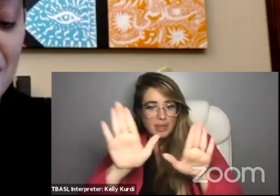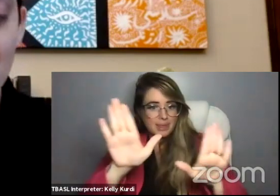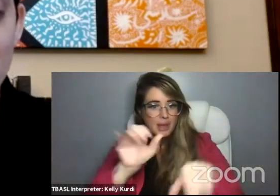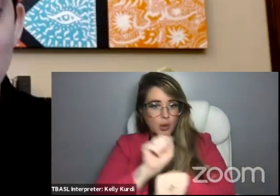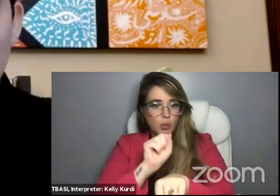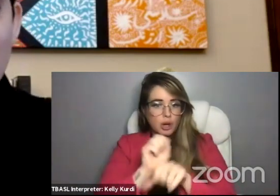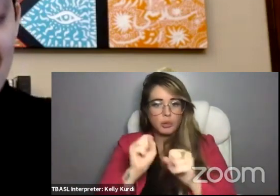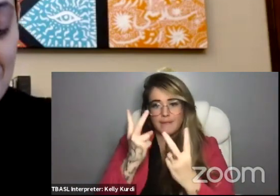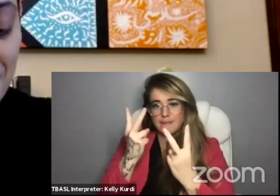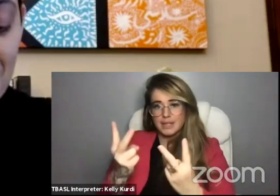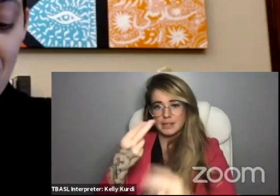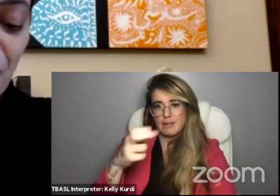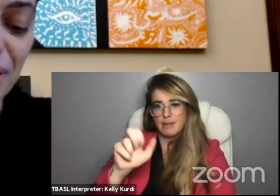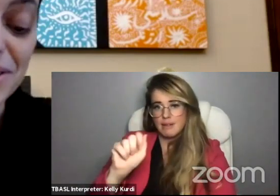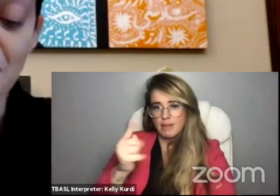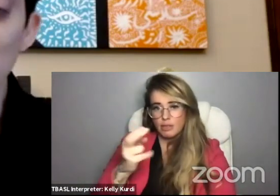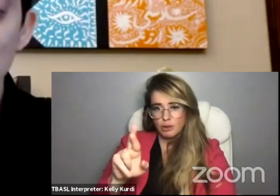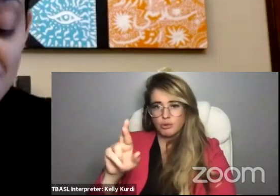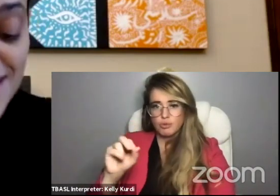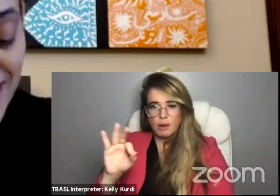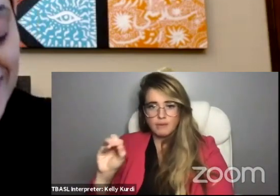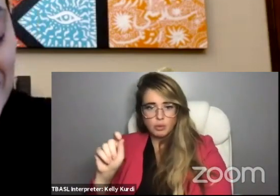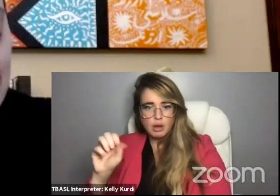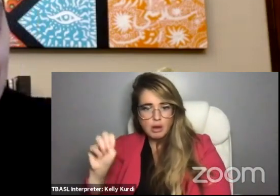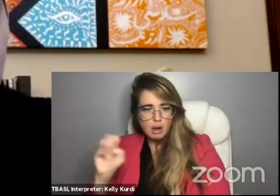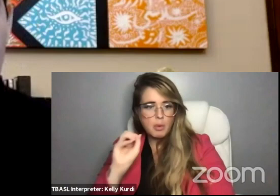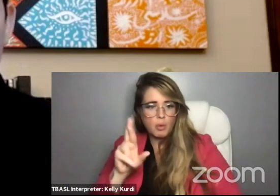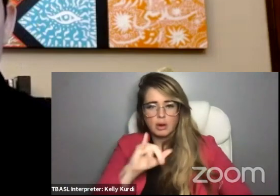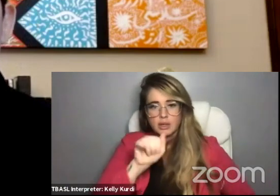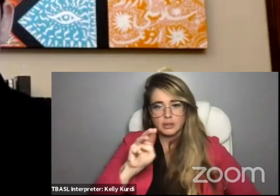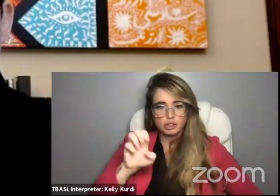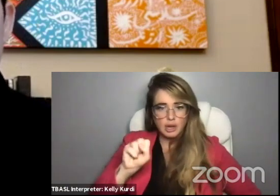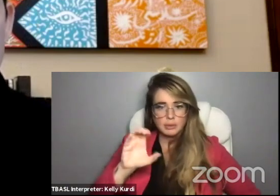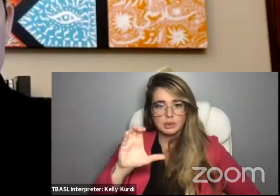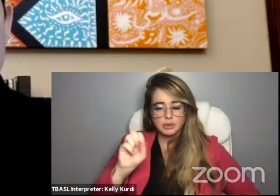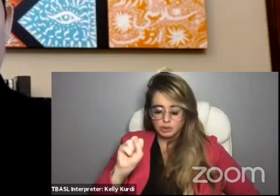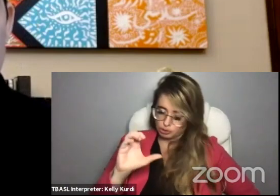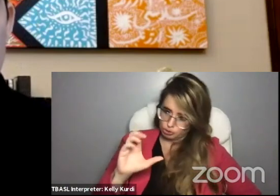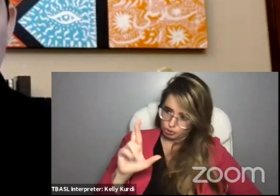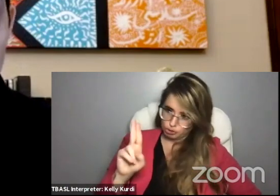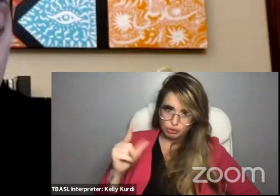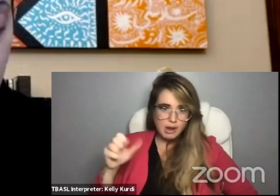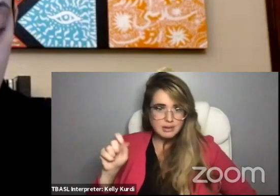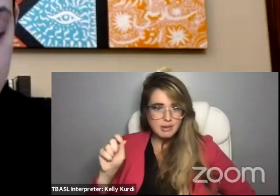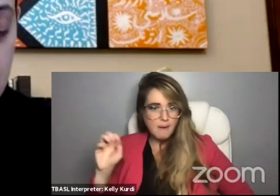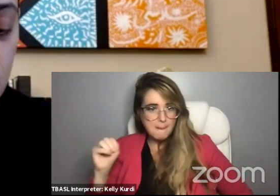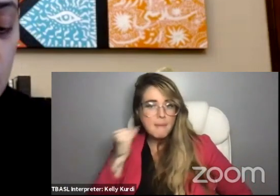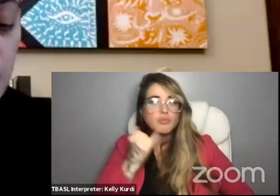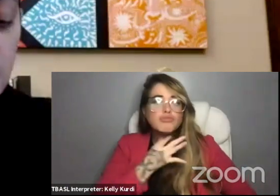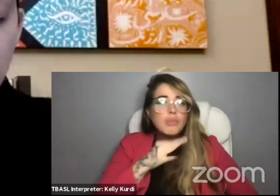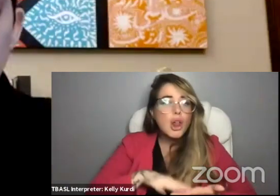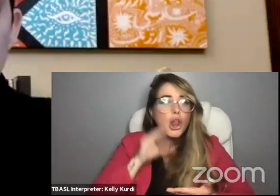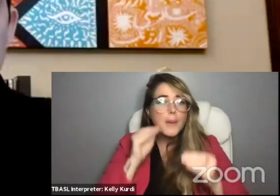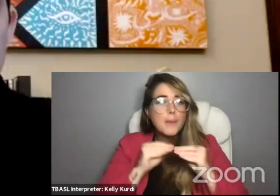visit heatherraffo.com or jamesscruggs.com. And if you'd like to hear us more in